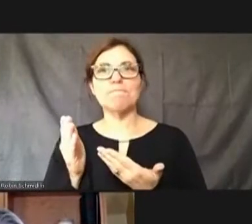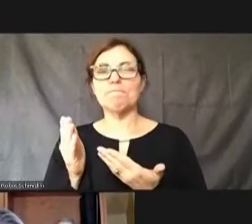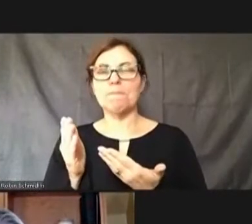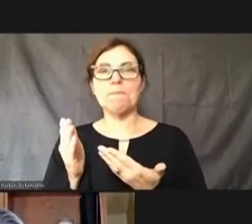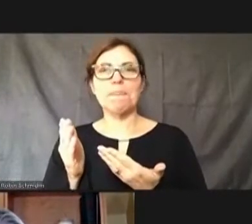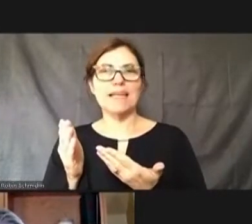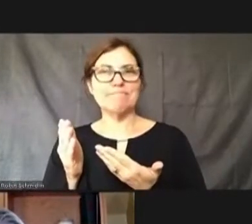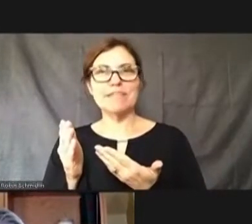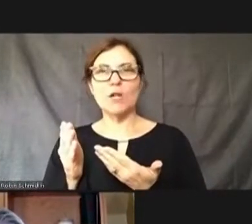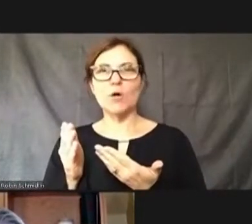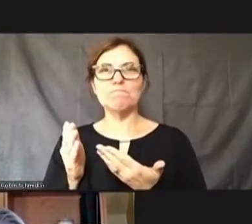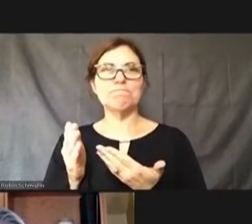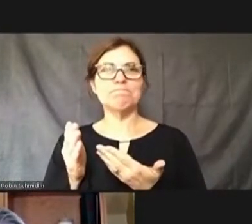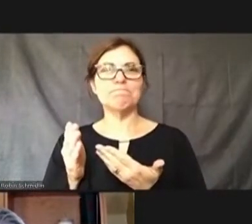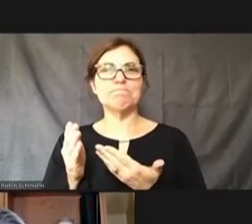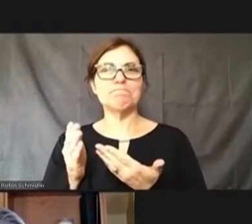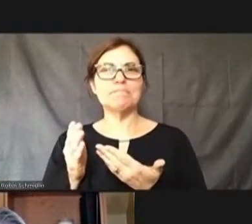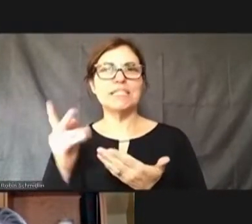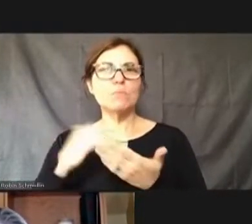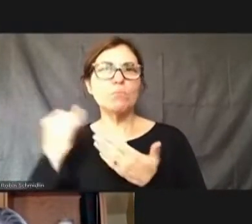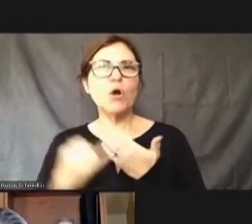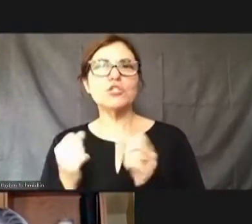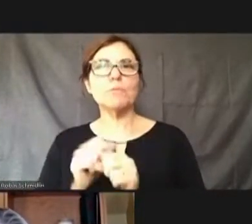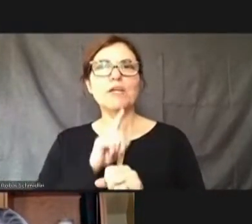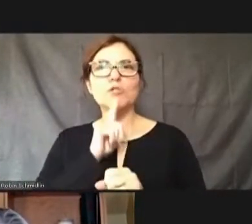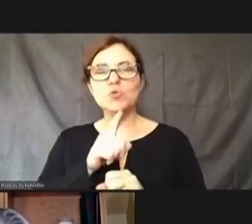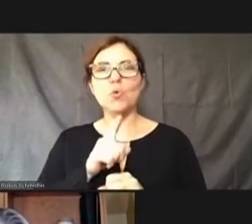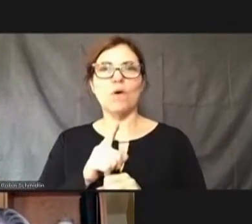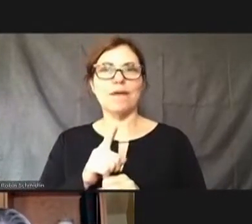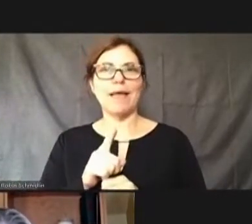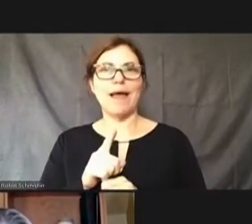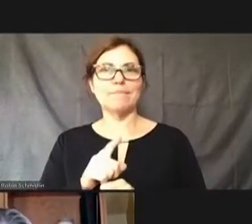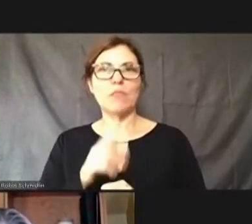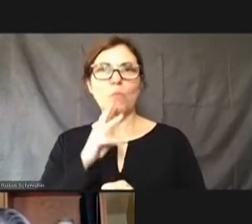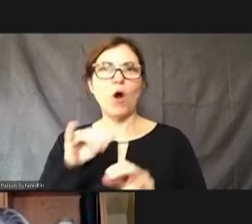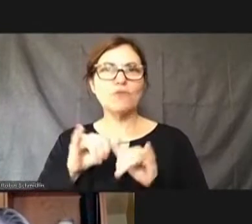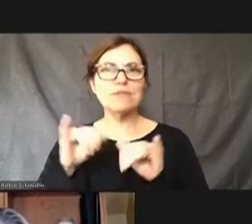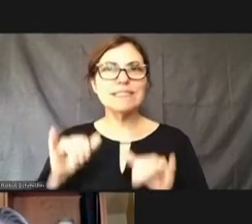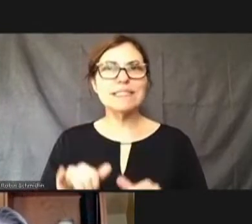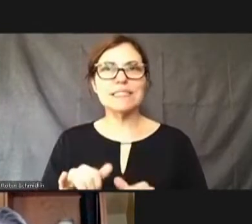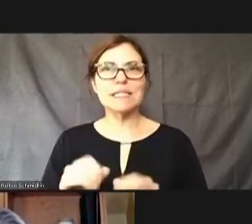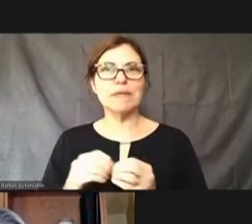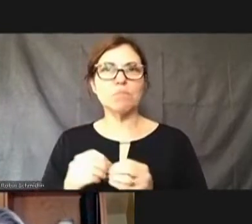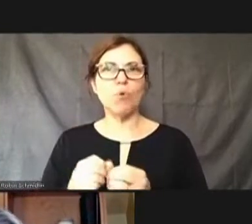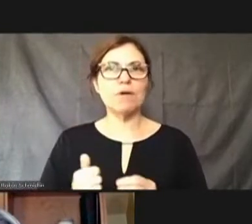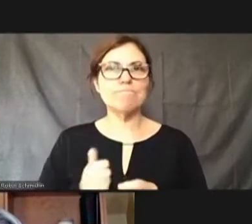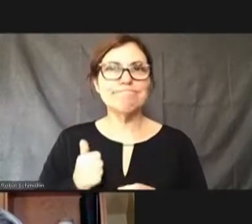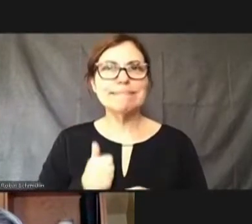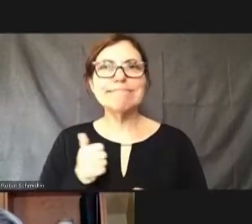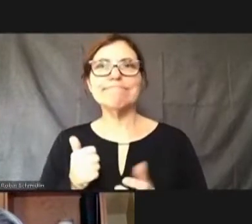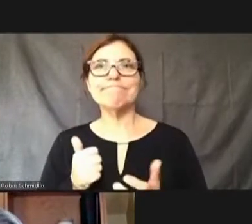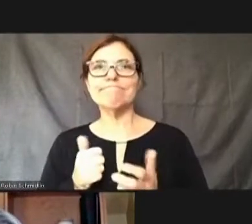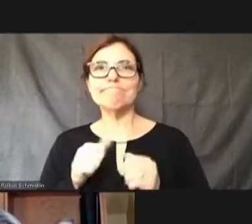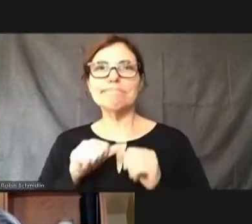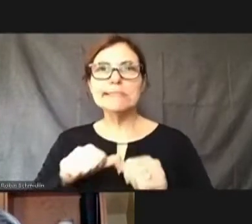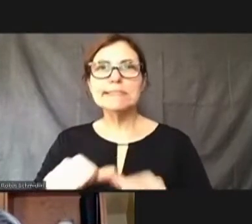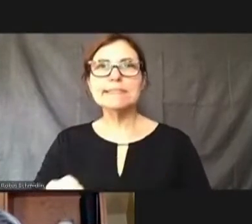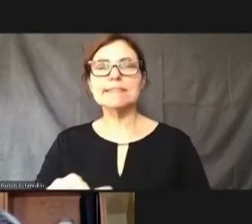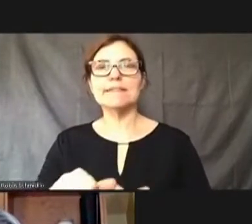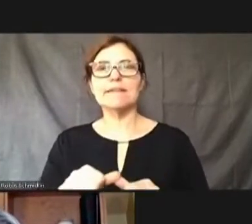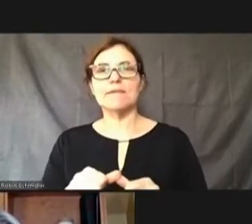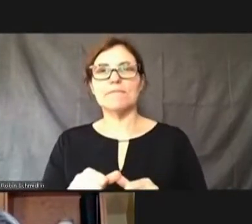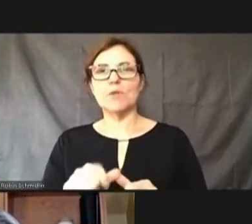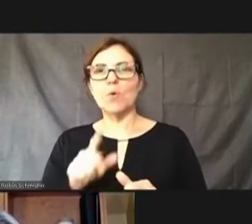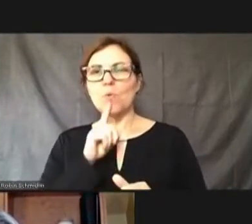redundancy, because we are relying on components of this water system that are 100 plus years old, like that clear well structure that